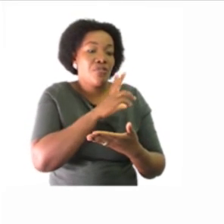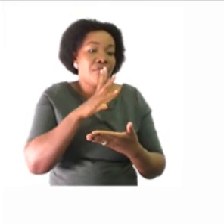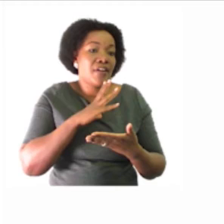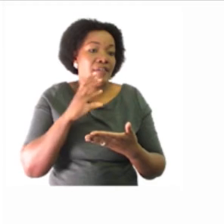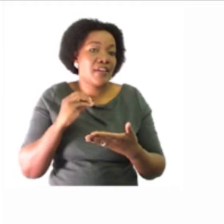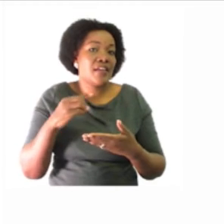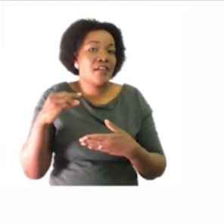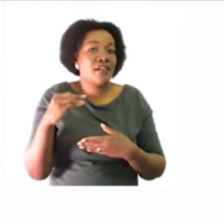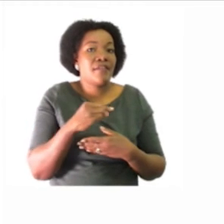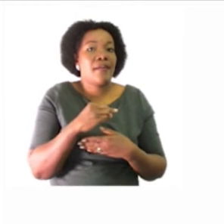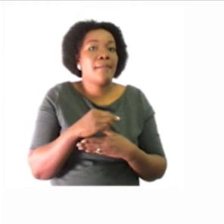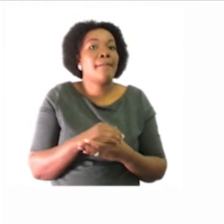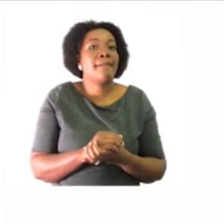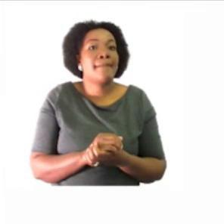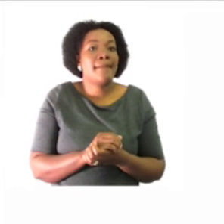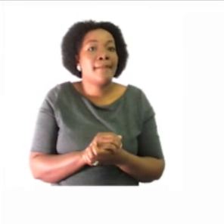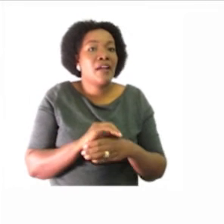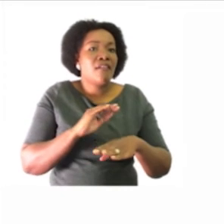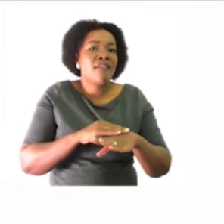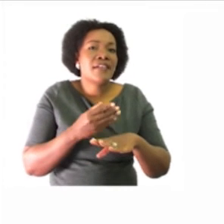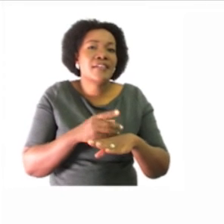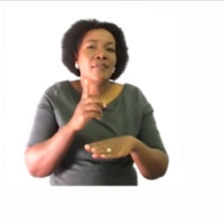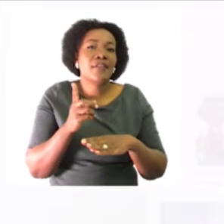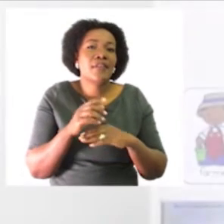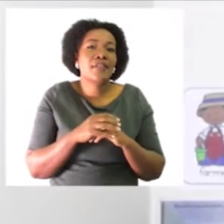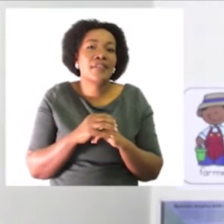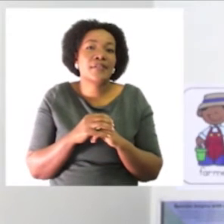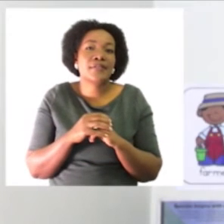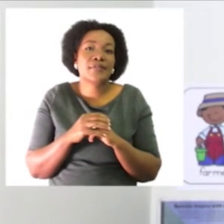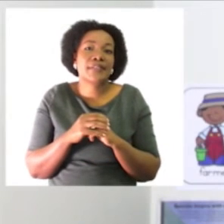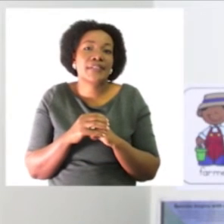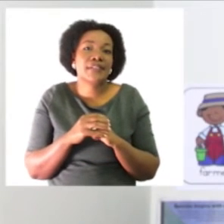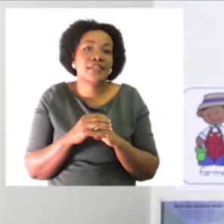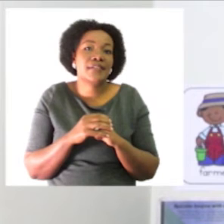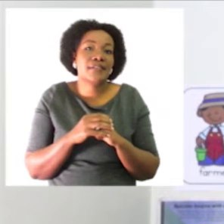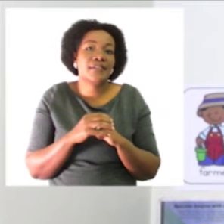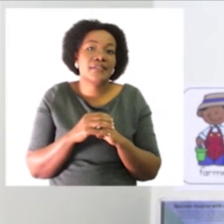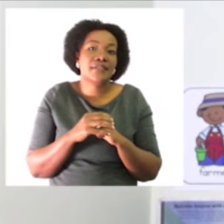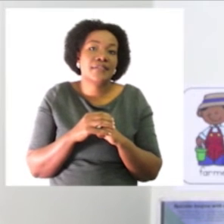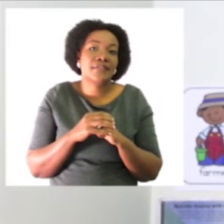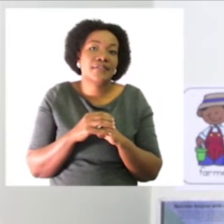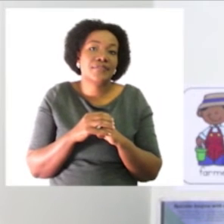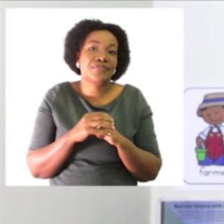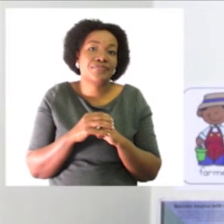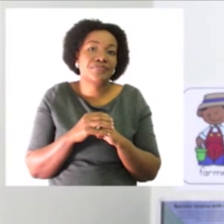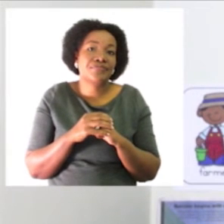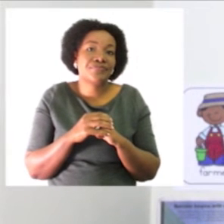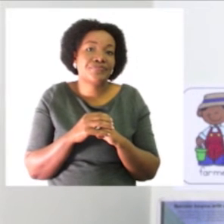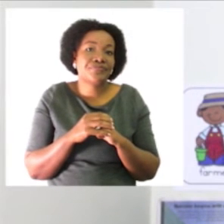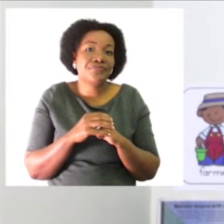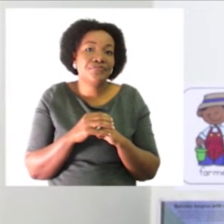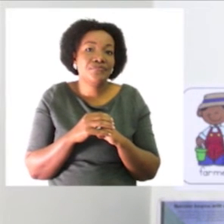250 grams. For example, can we quickly look here on the chalkboard? If we have to put that one